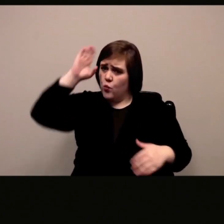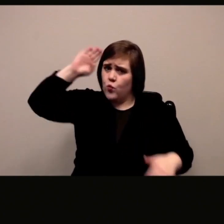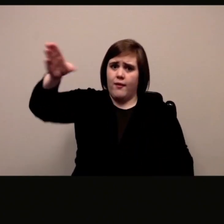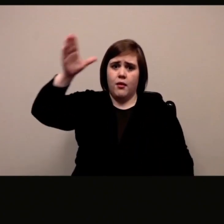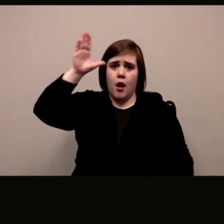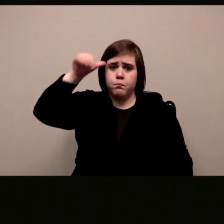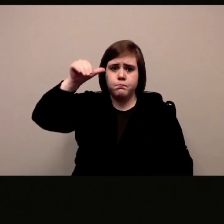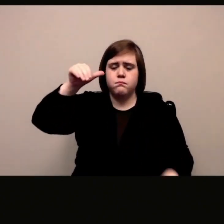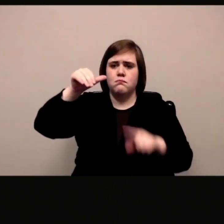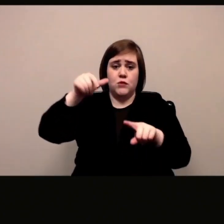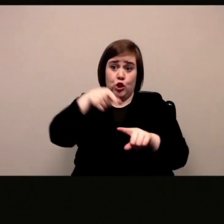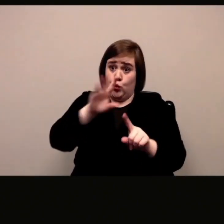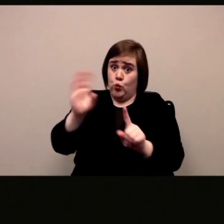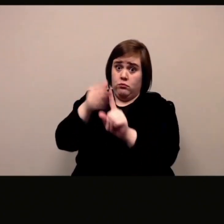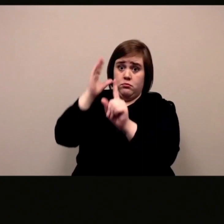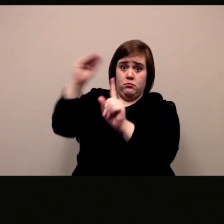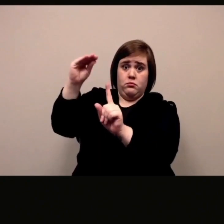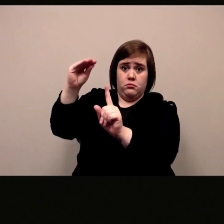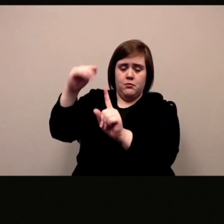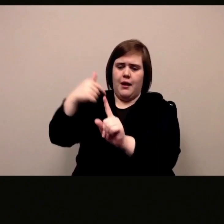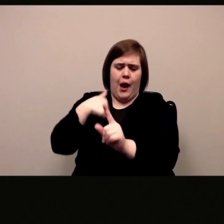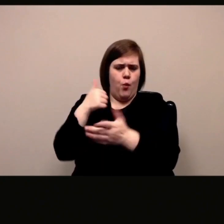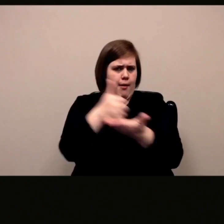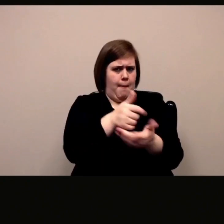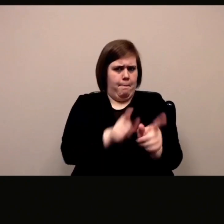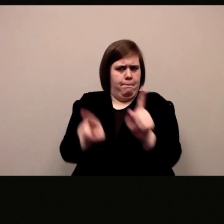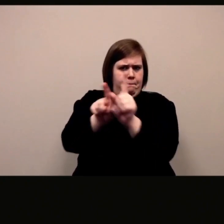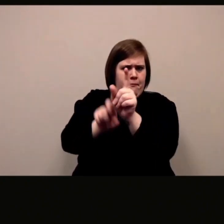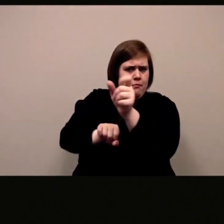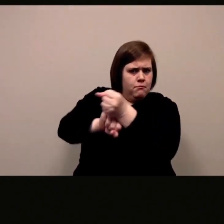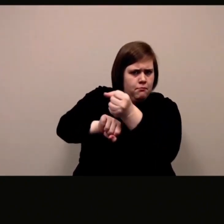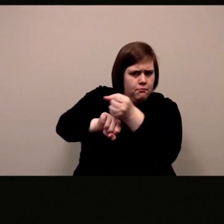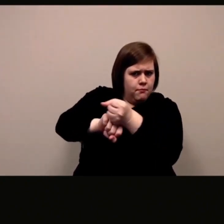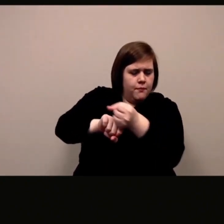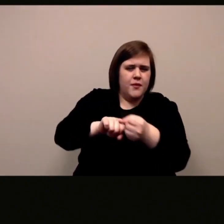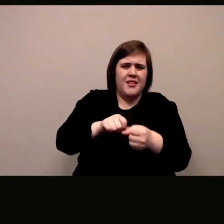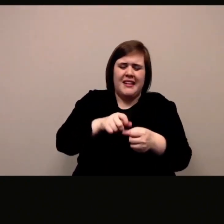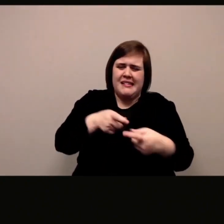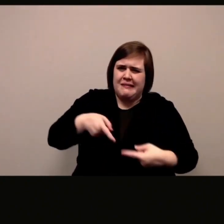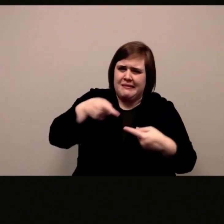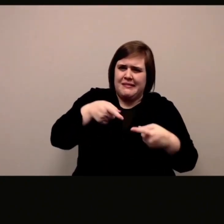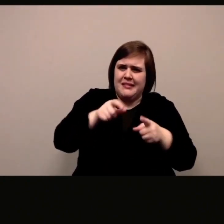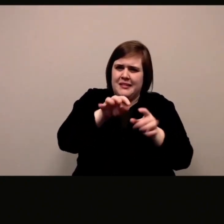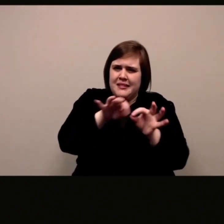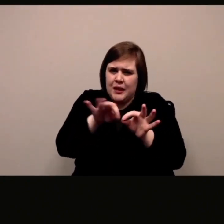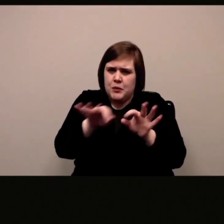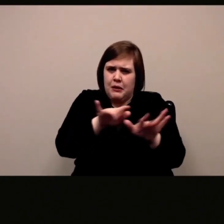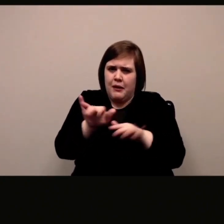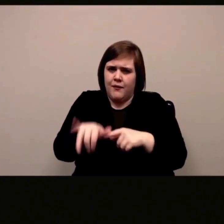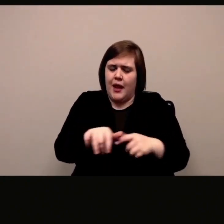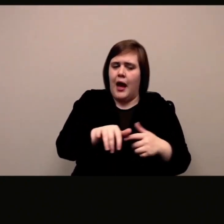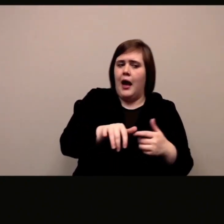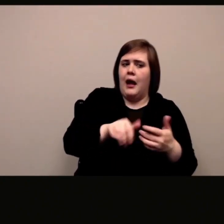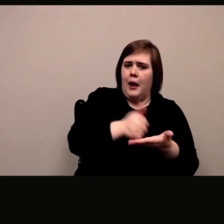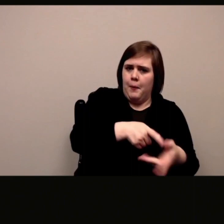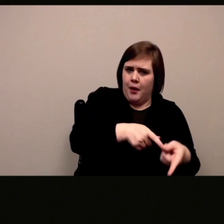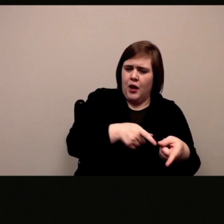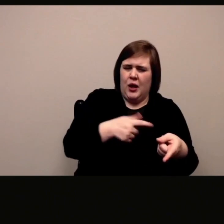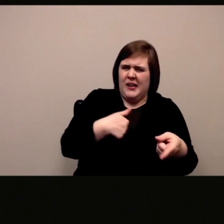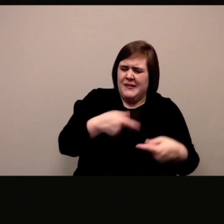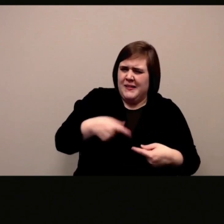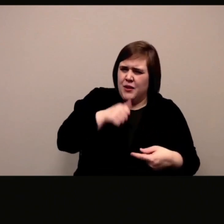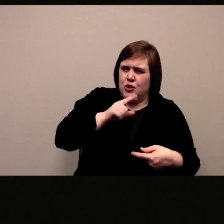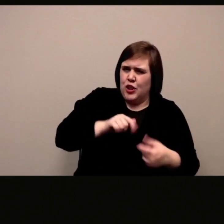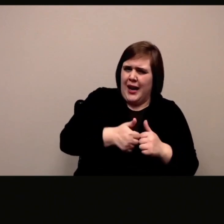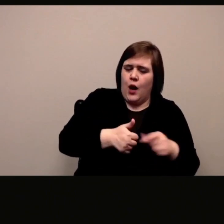I will help you. I will deal with the hard parts for you. I will say certain things that you want to say that you can't say because you're